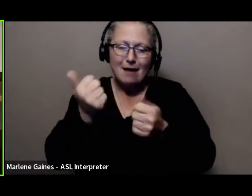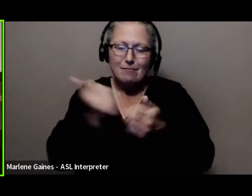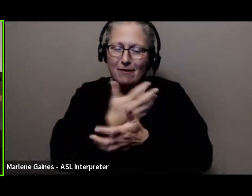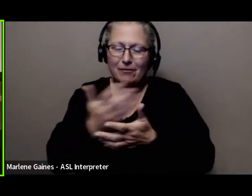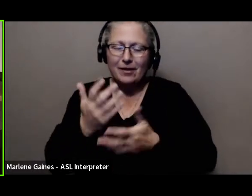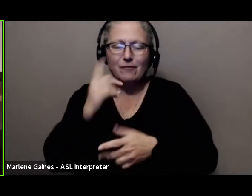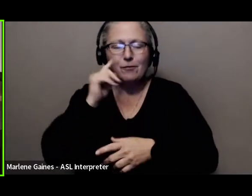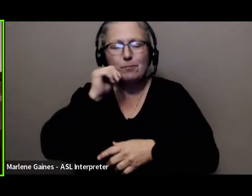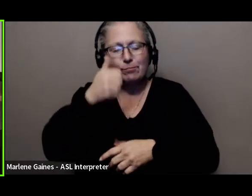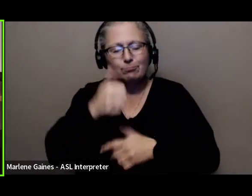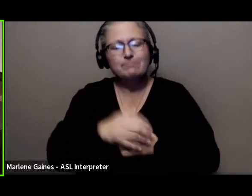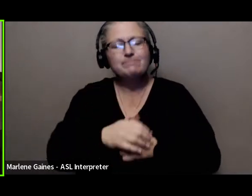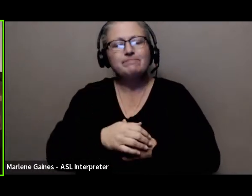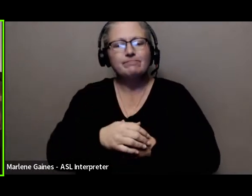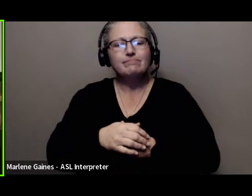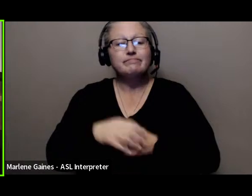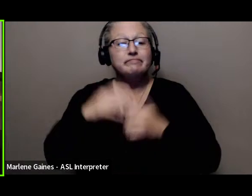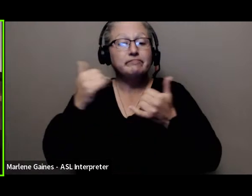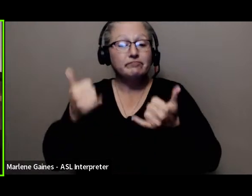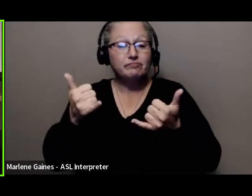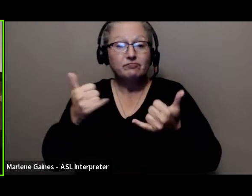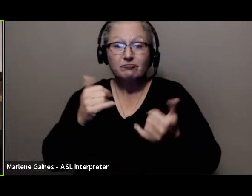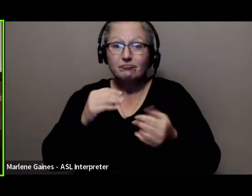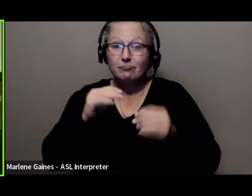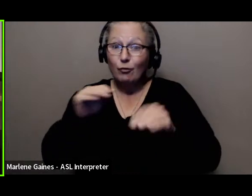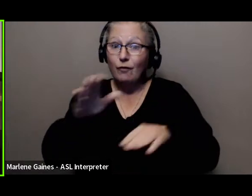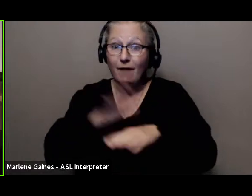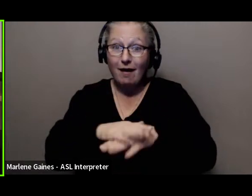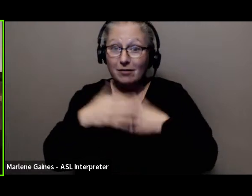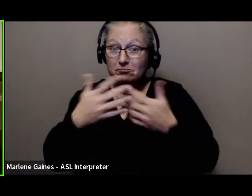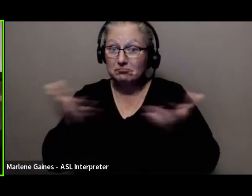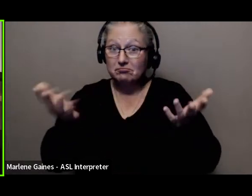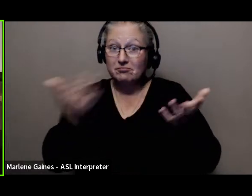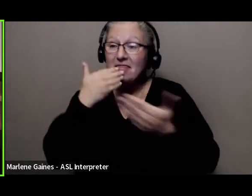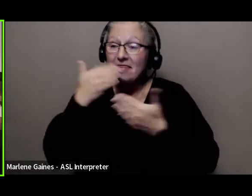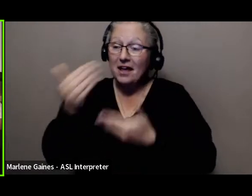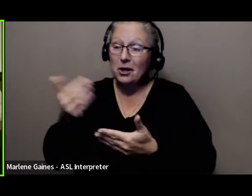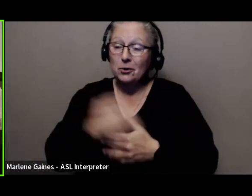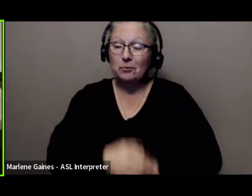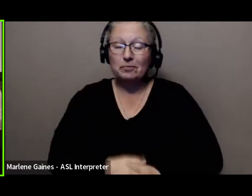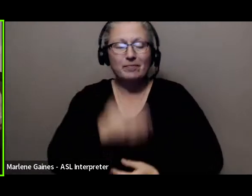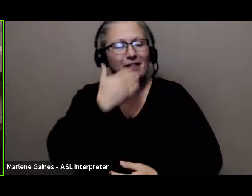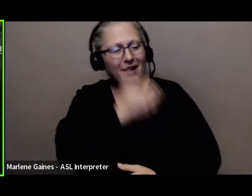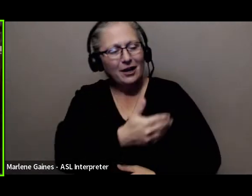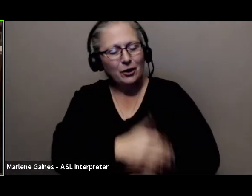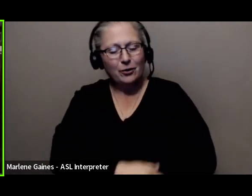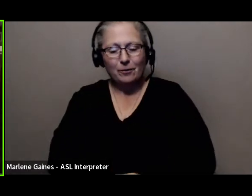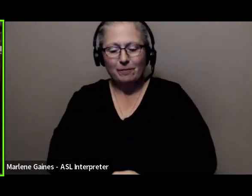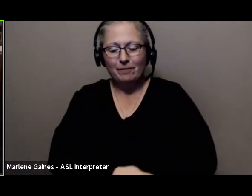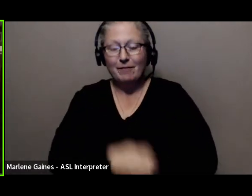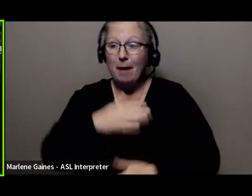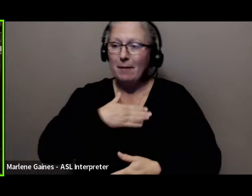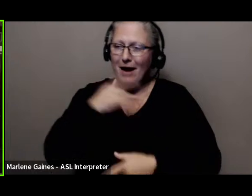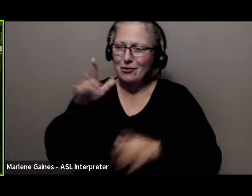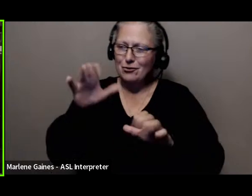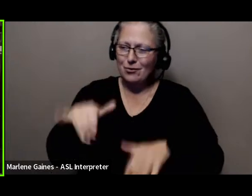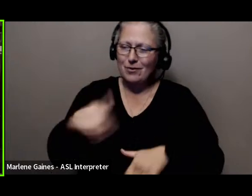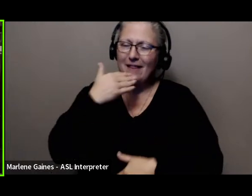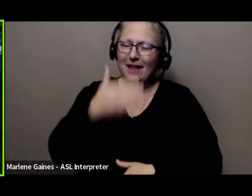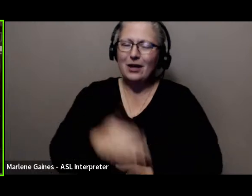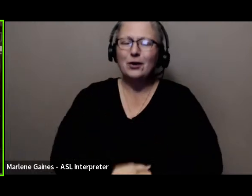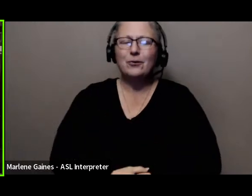up. And with that, I'll move on and say thank you. Thank you. Yeah, I'm glad you're doing that. Thank